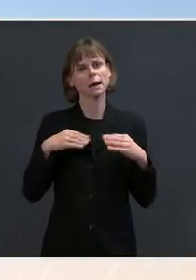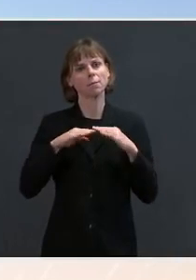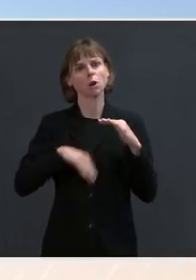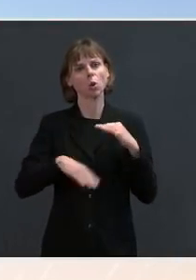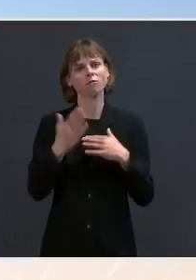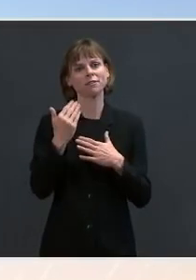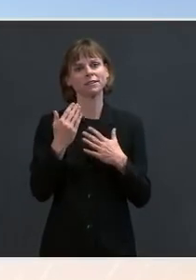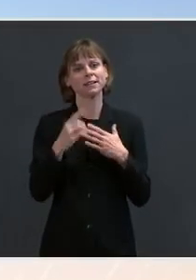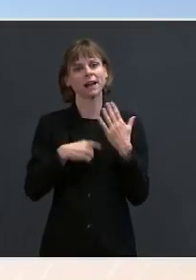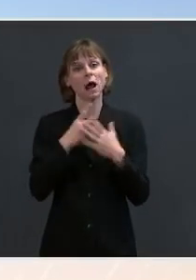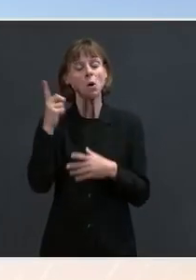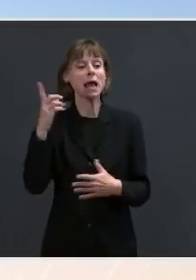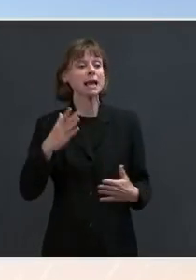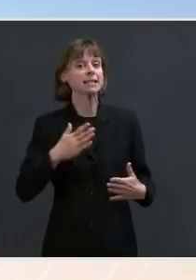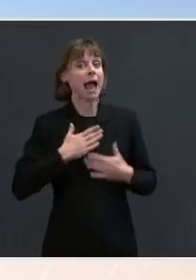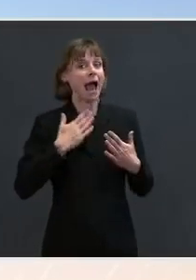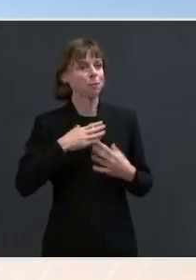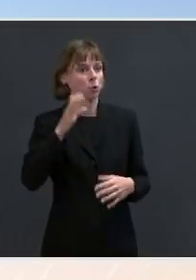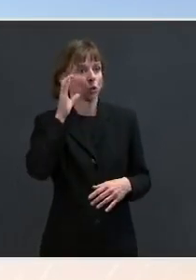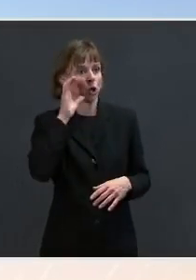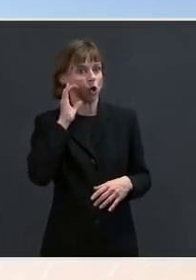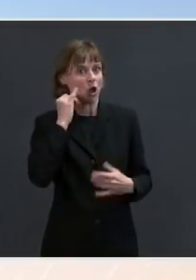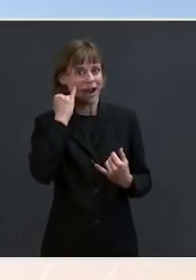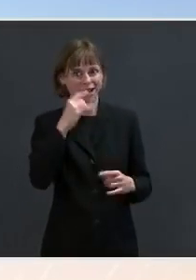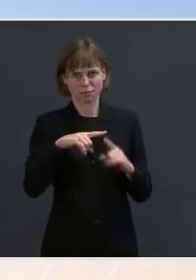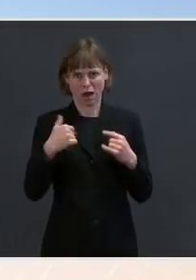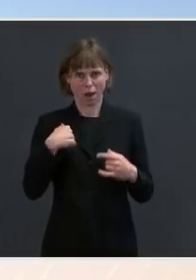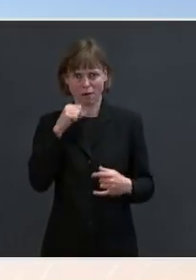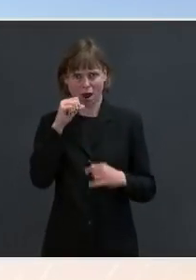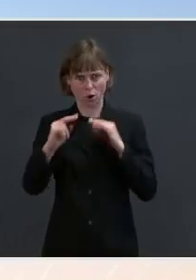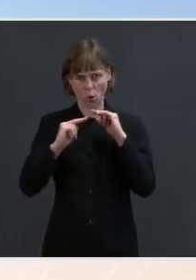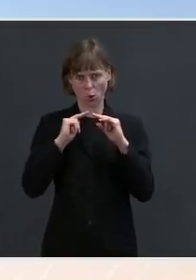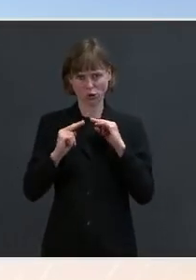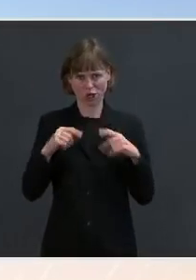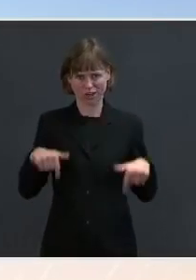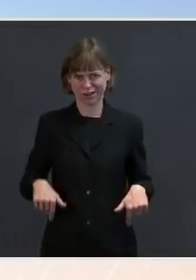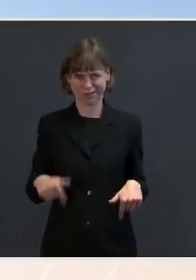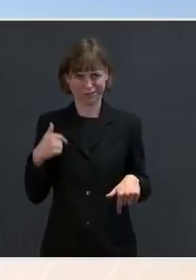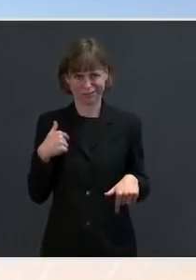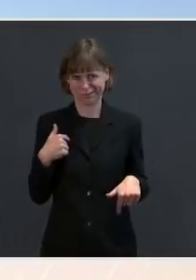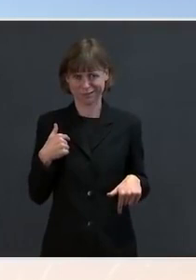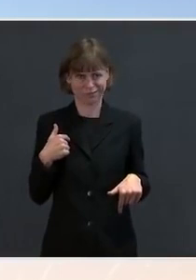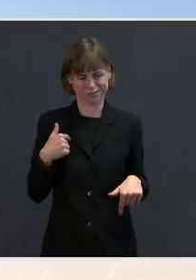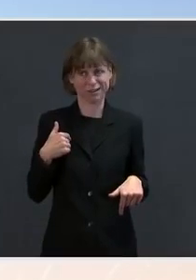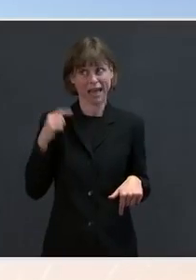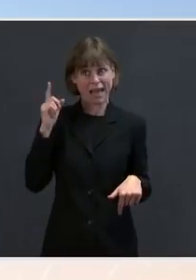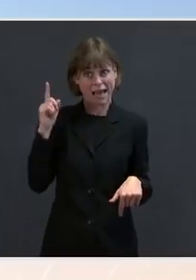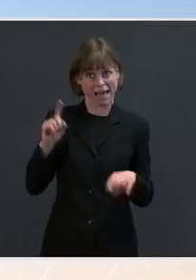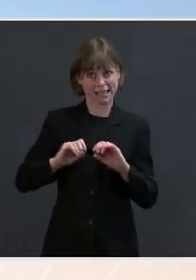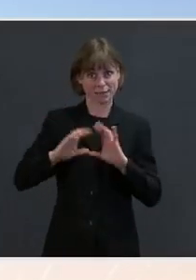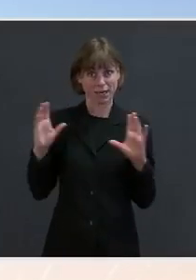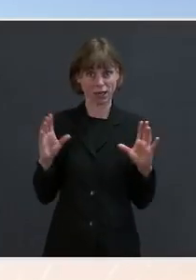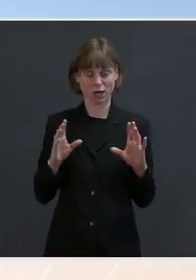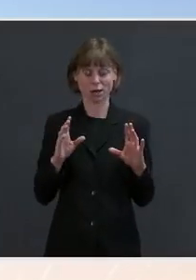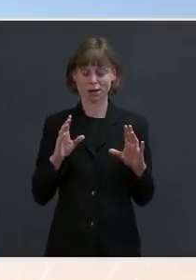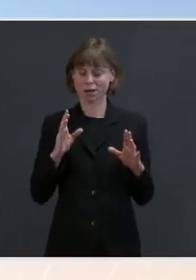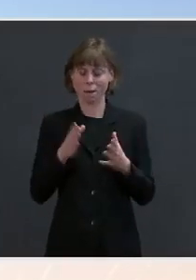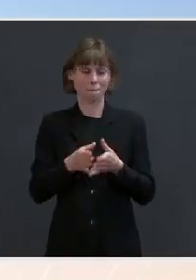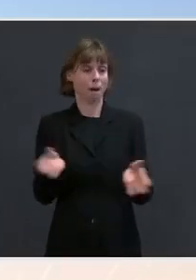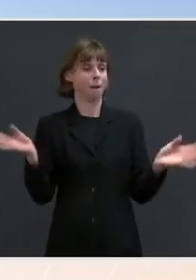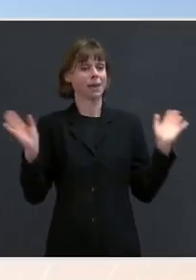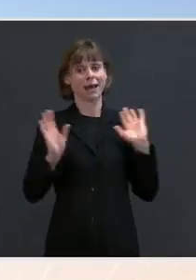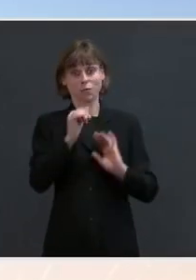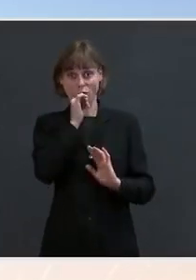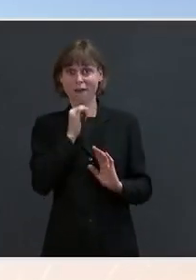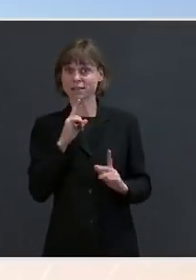happy to hear any ideas, but I'm not going to negotiate from here, obviously. And he's been very clear, publicly and privately, about his commitment to raising